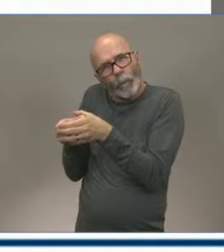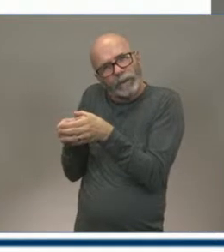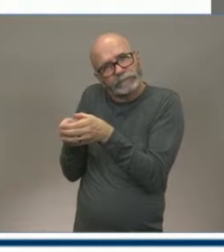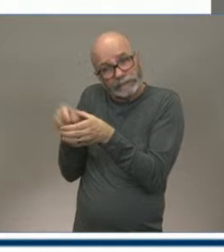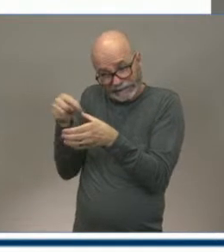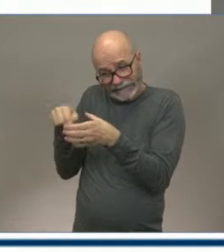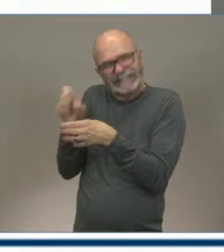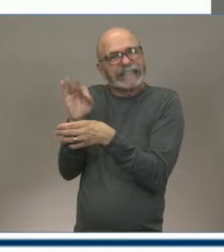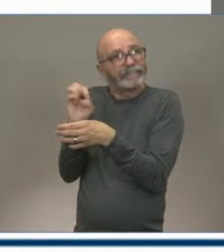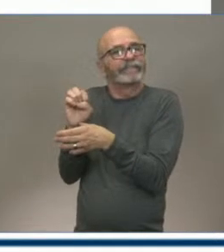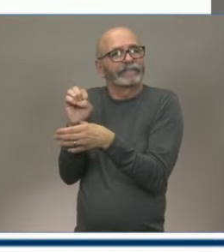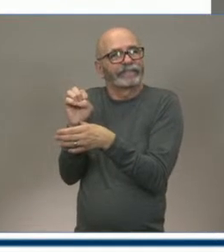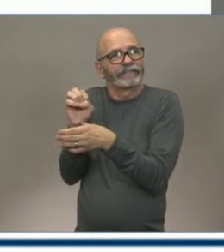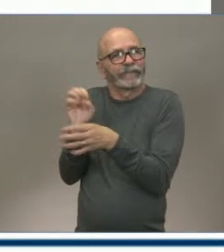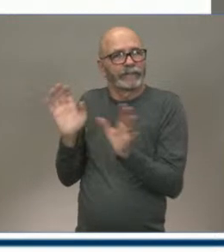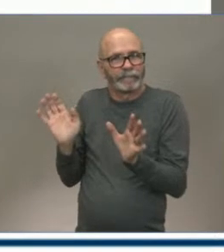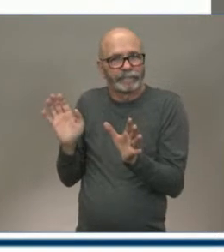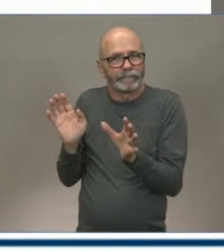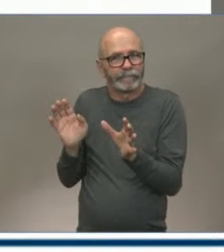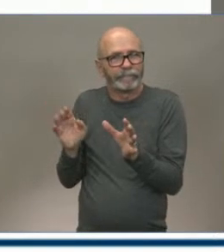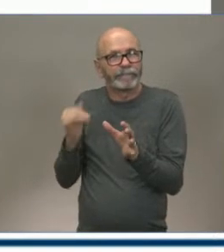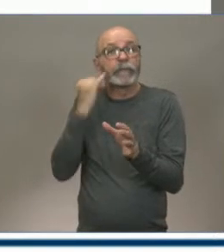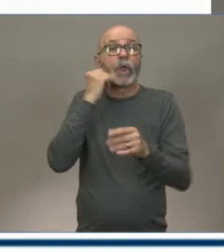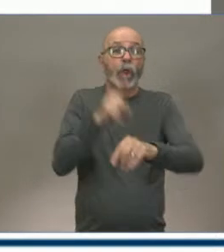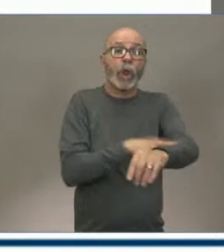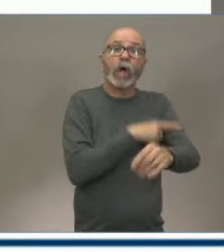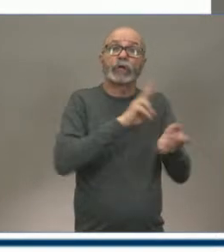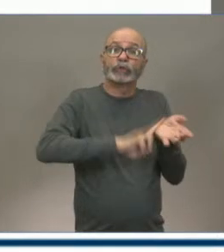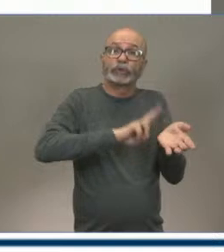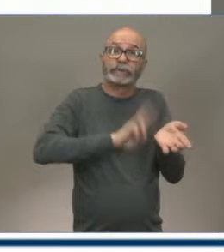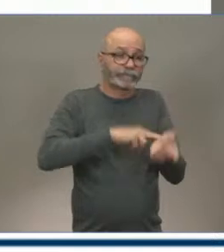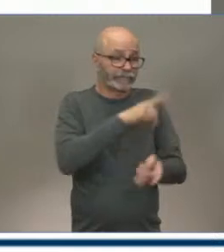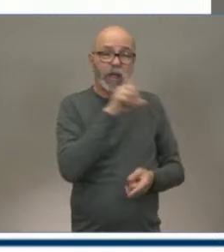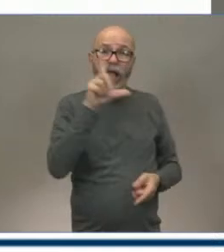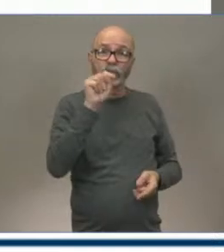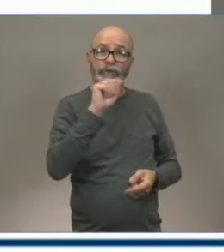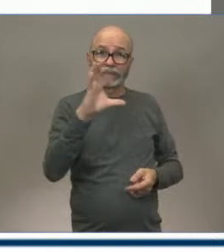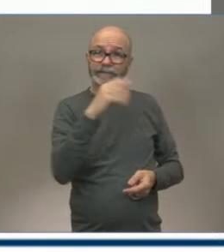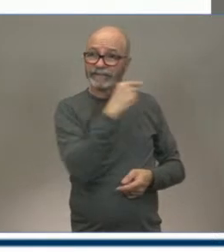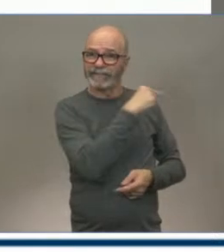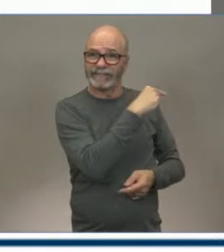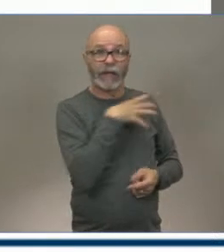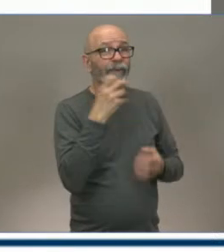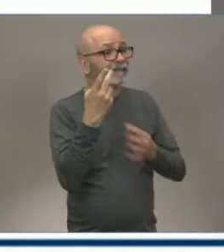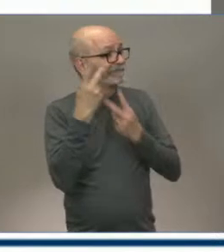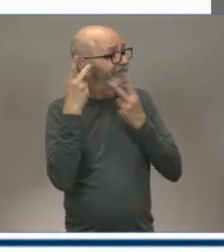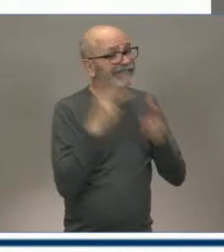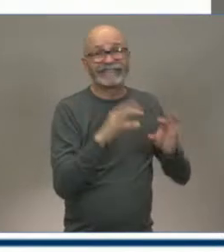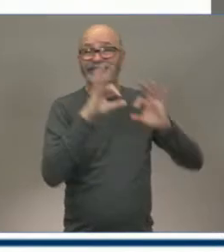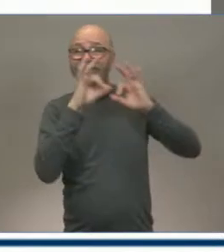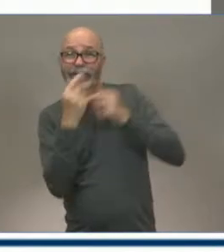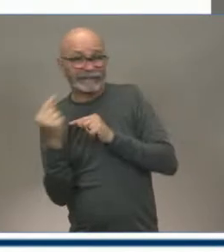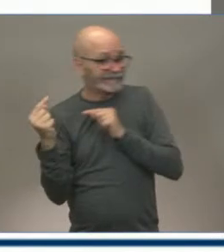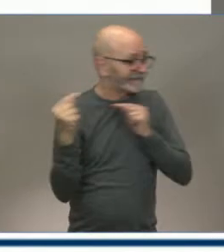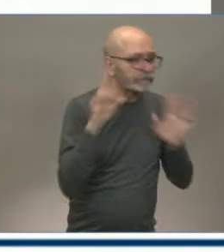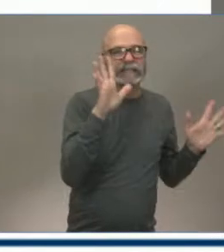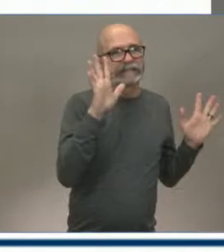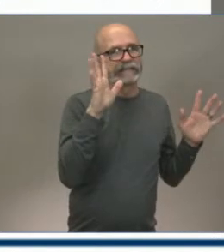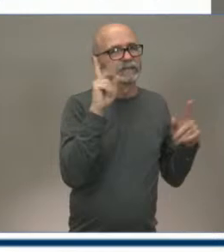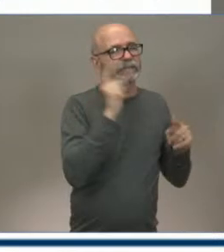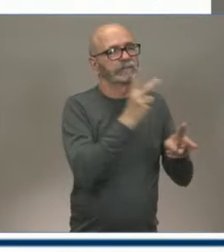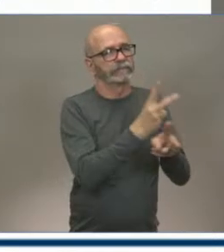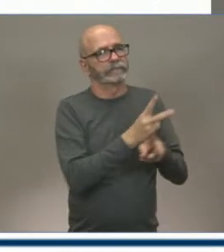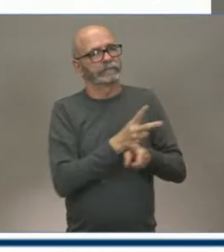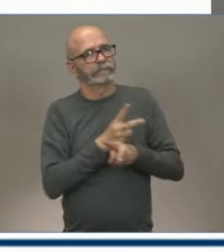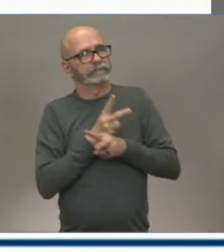to allow to visit loved ones in long-term care facilities, but again, doing that cautiously. And we're going to continue to